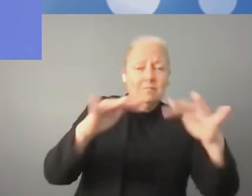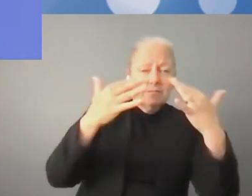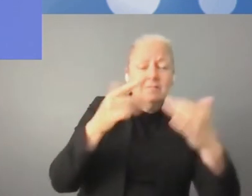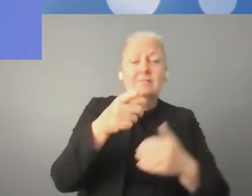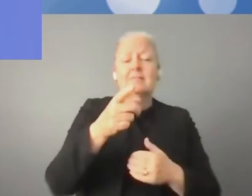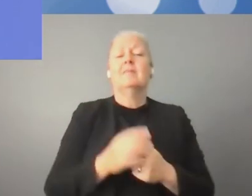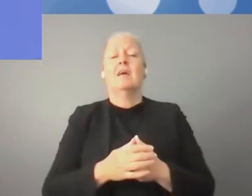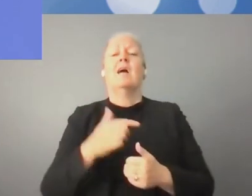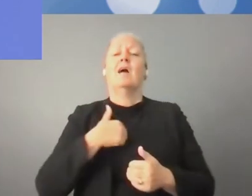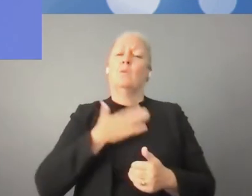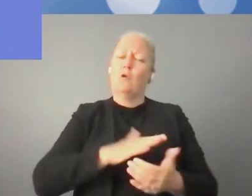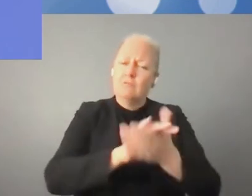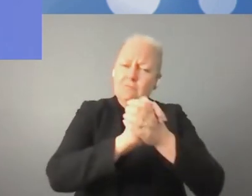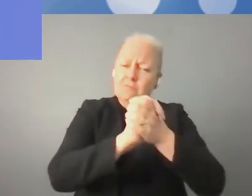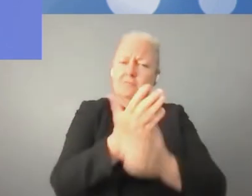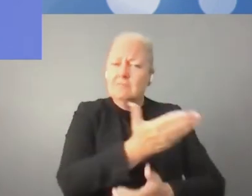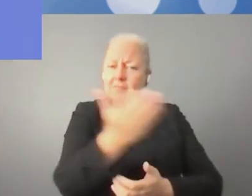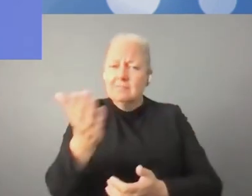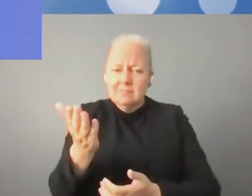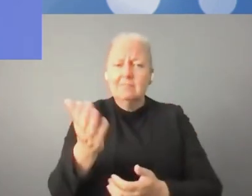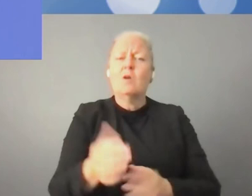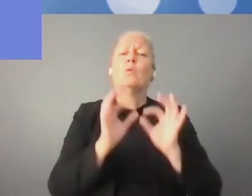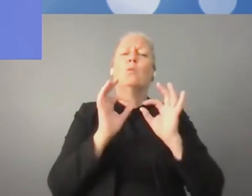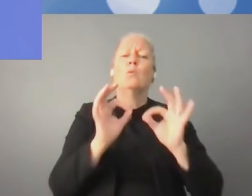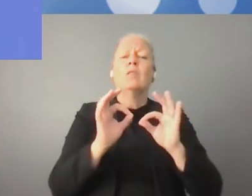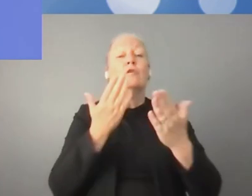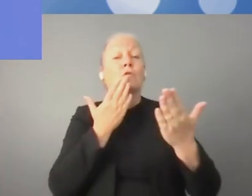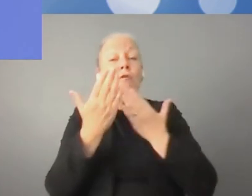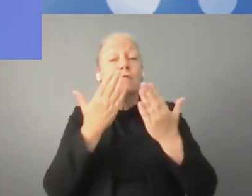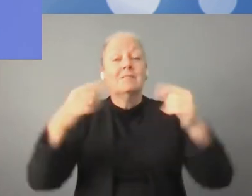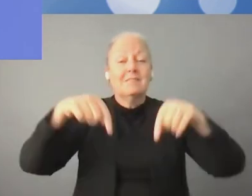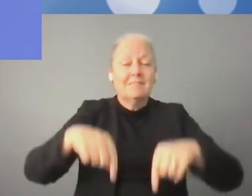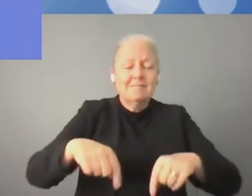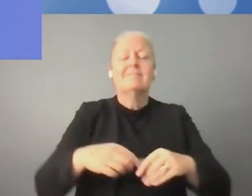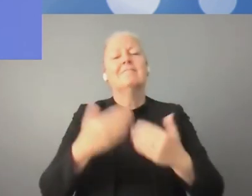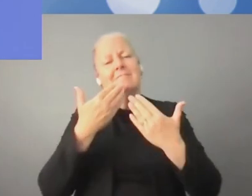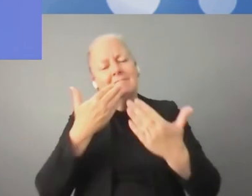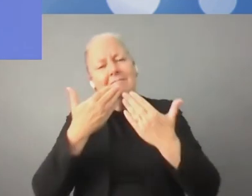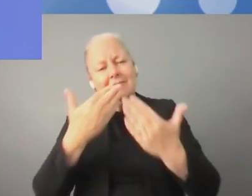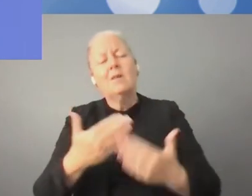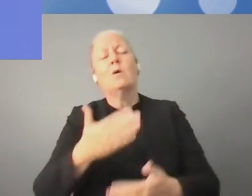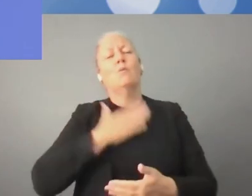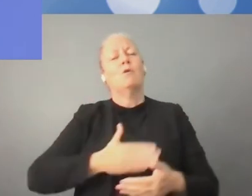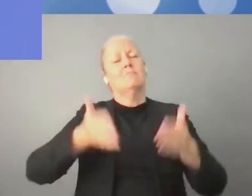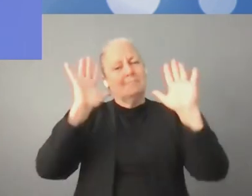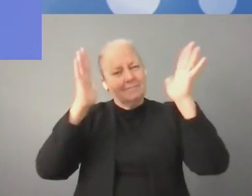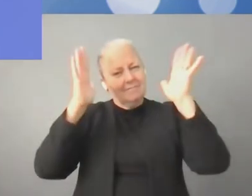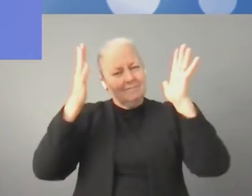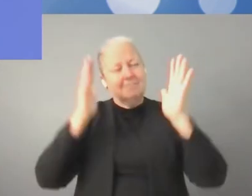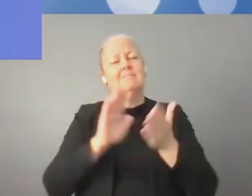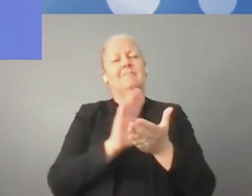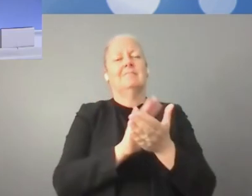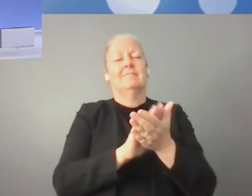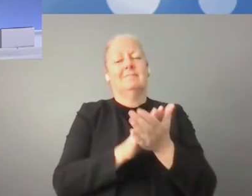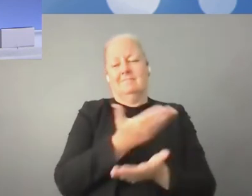you for a i wish you actually the fruitful conference thank you again and let's give a big round of applause for our panelists thank